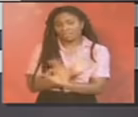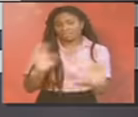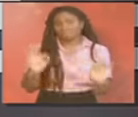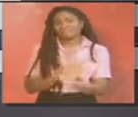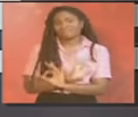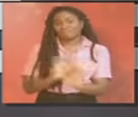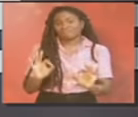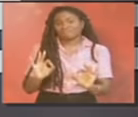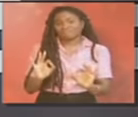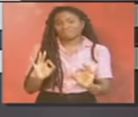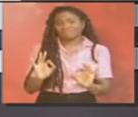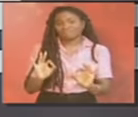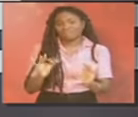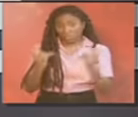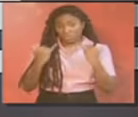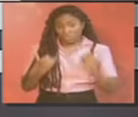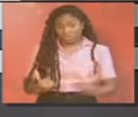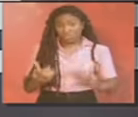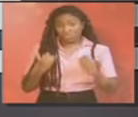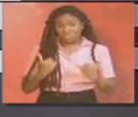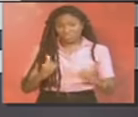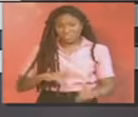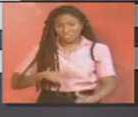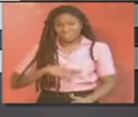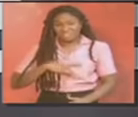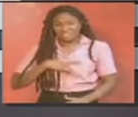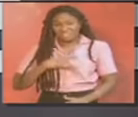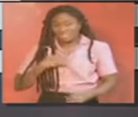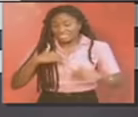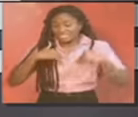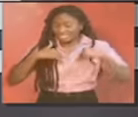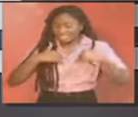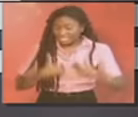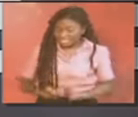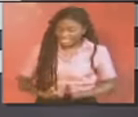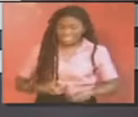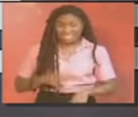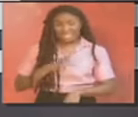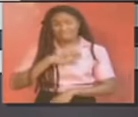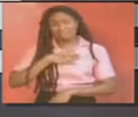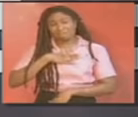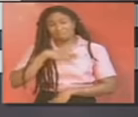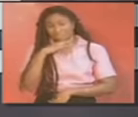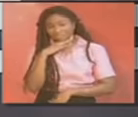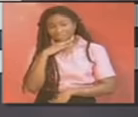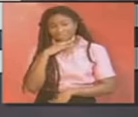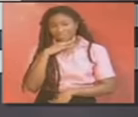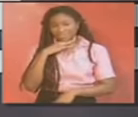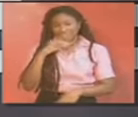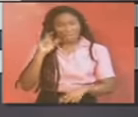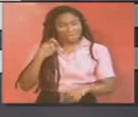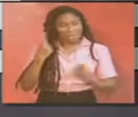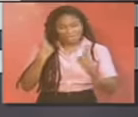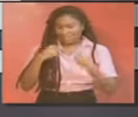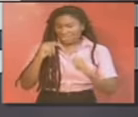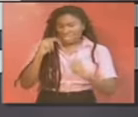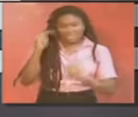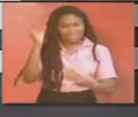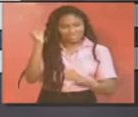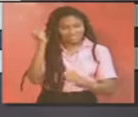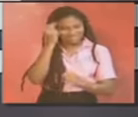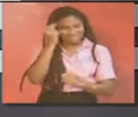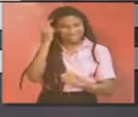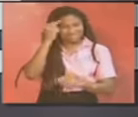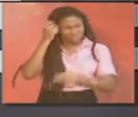is during these times of feeling weary and tired that we now have to dig deep for grit and resilience.